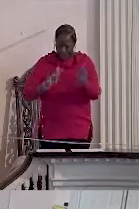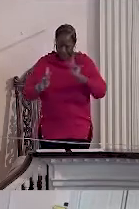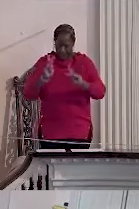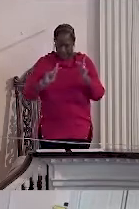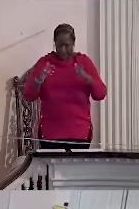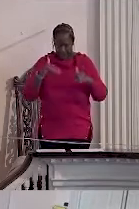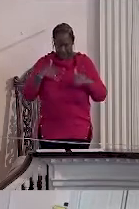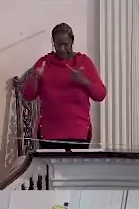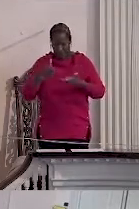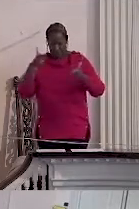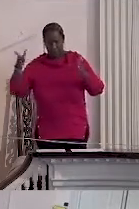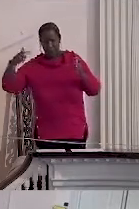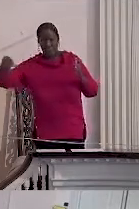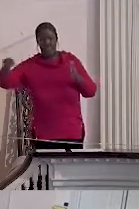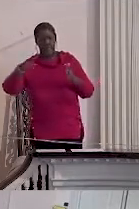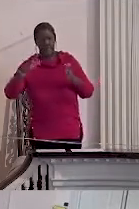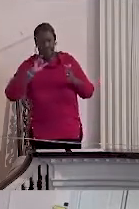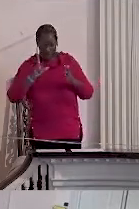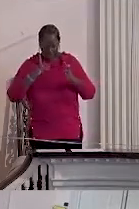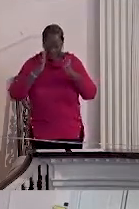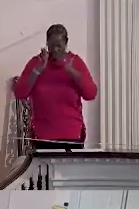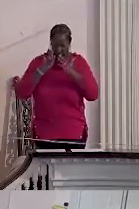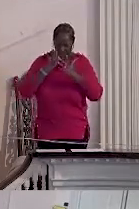advantages enjoyed by the many.